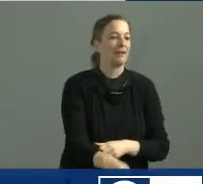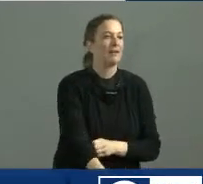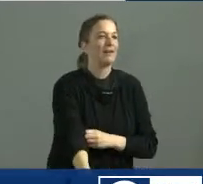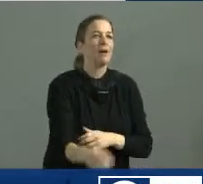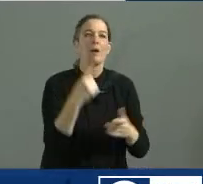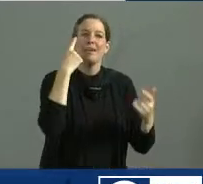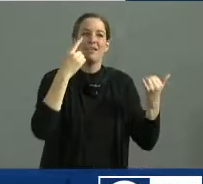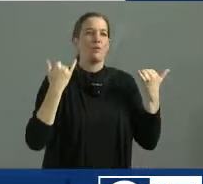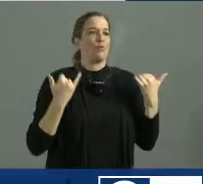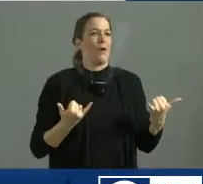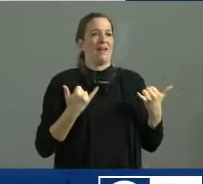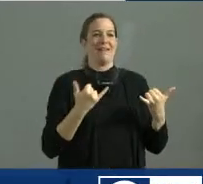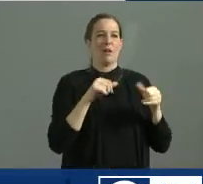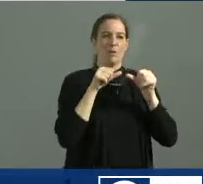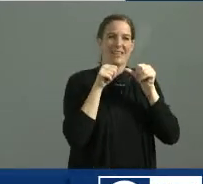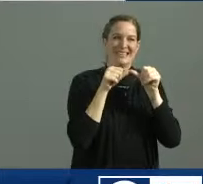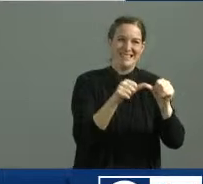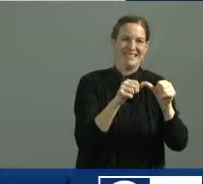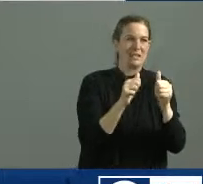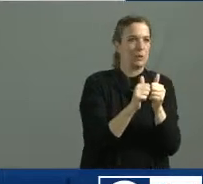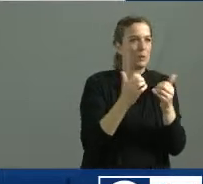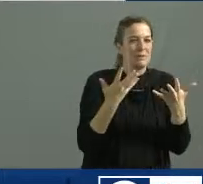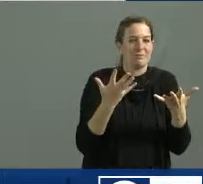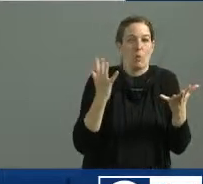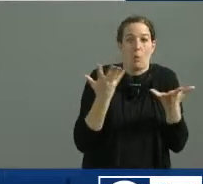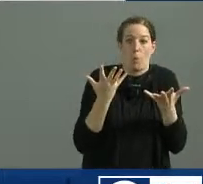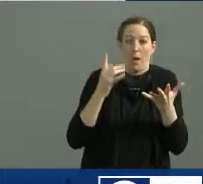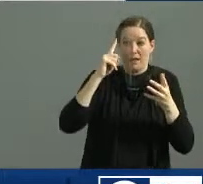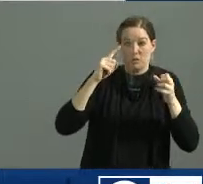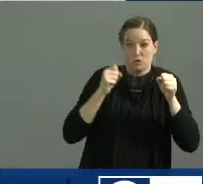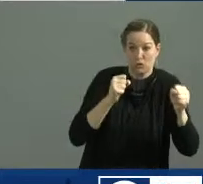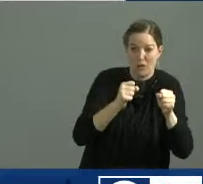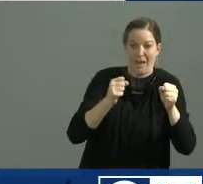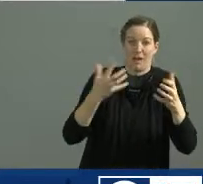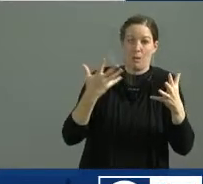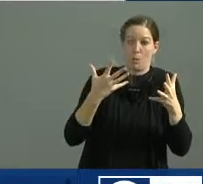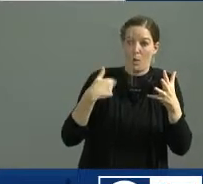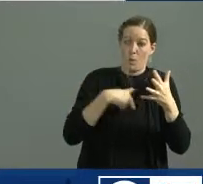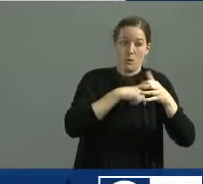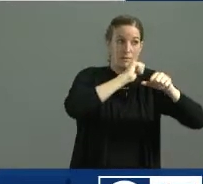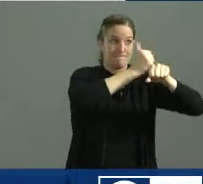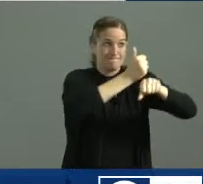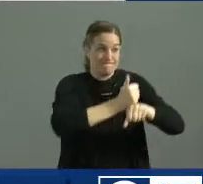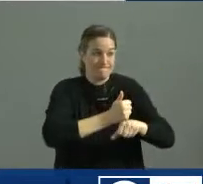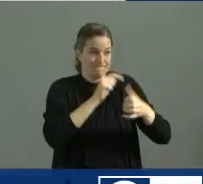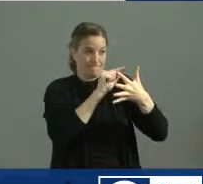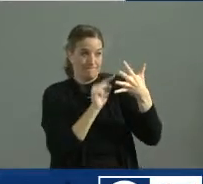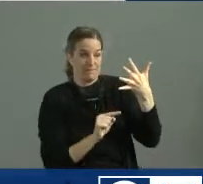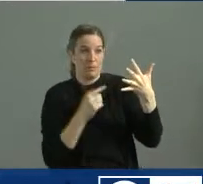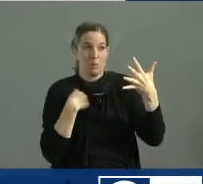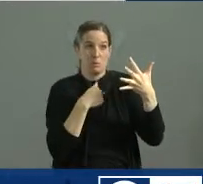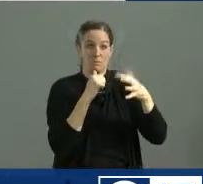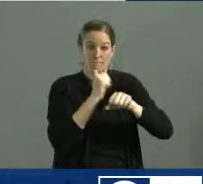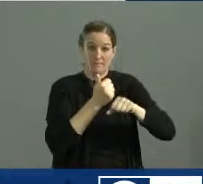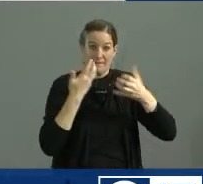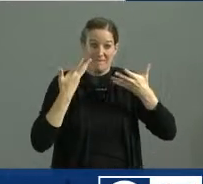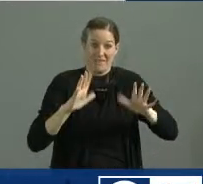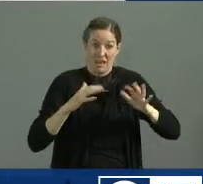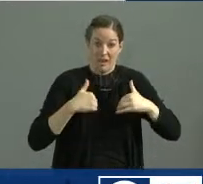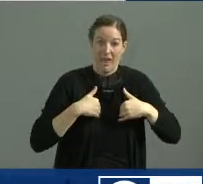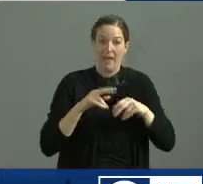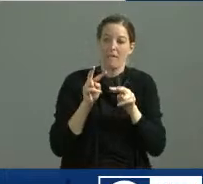plan is to continue with the mitigation strategies we have, and we continue to monitor what other states are doing and seeing if there